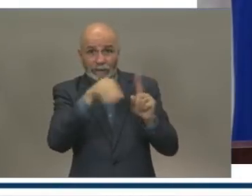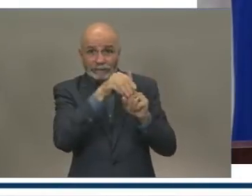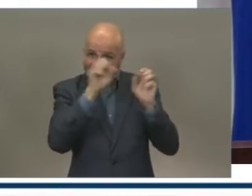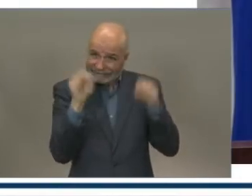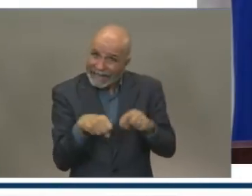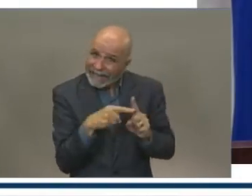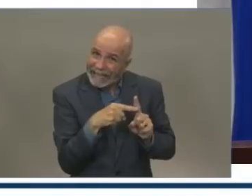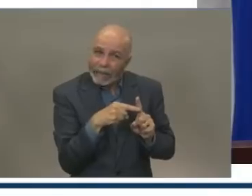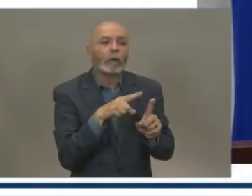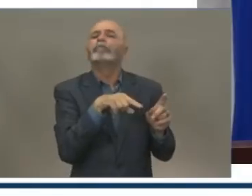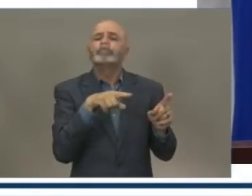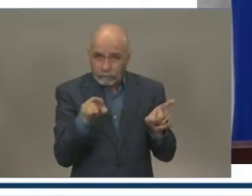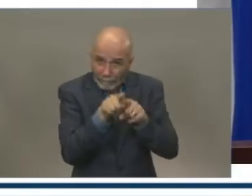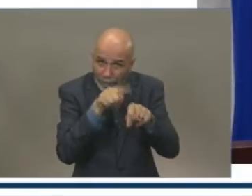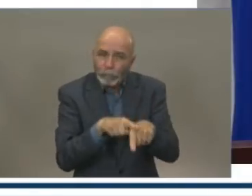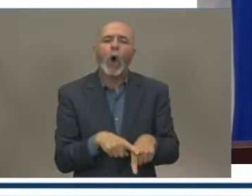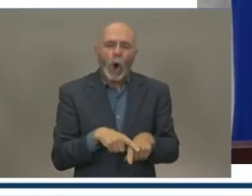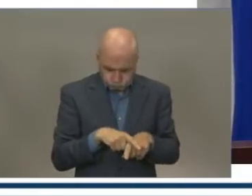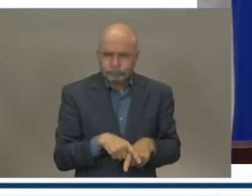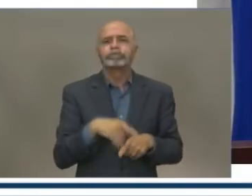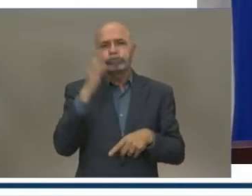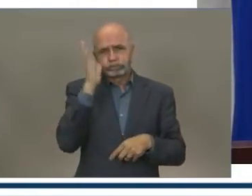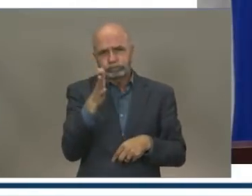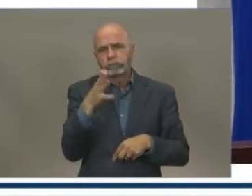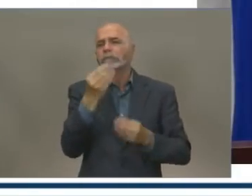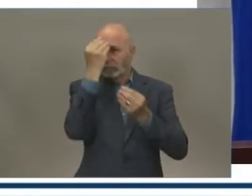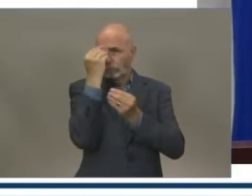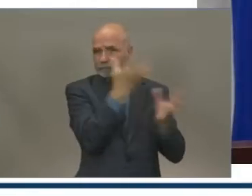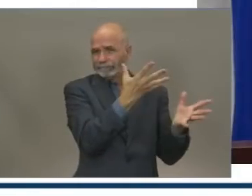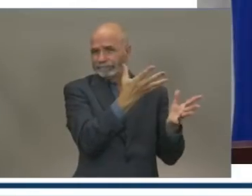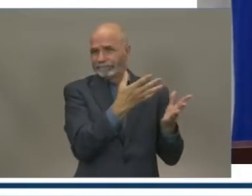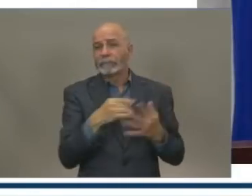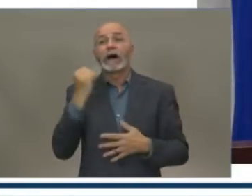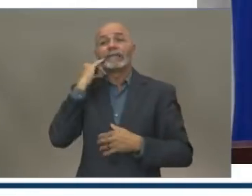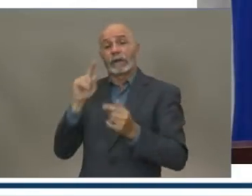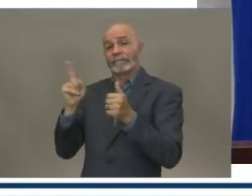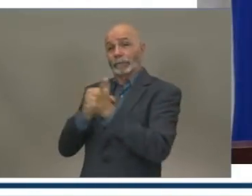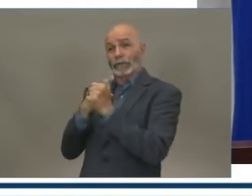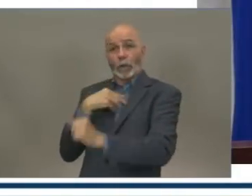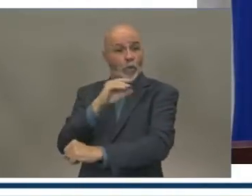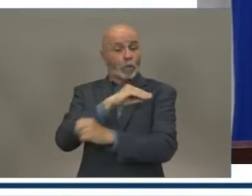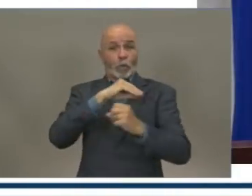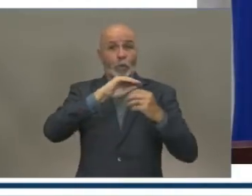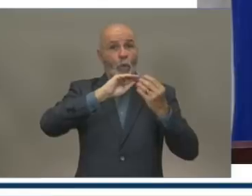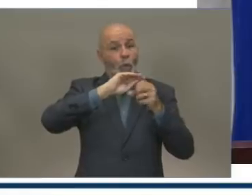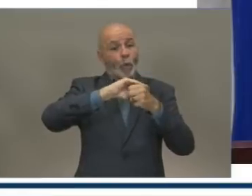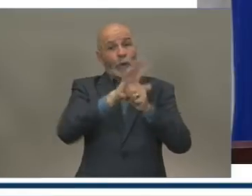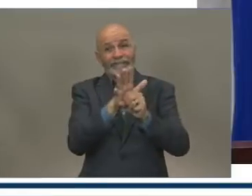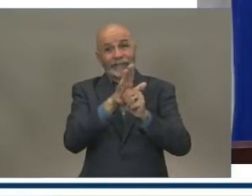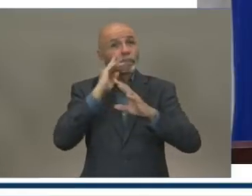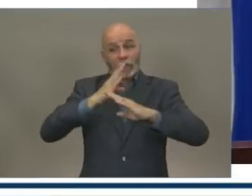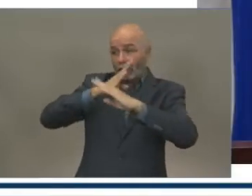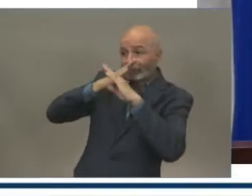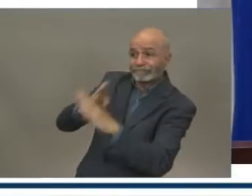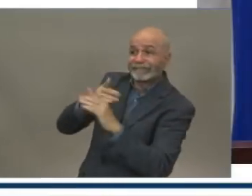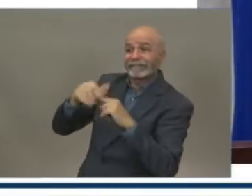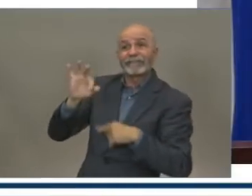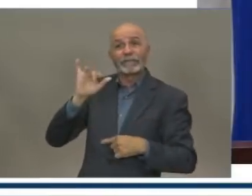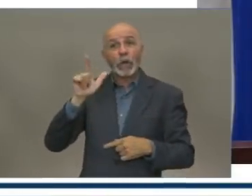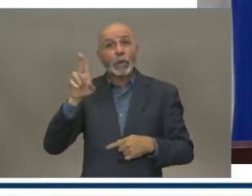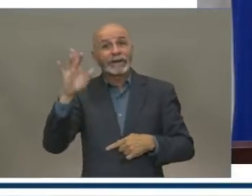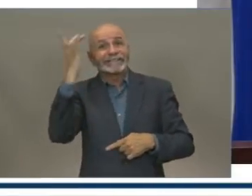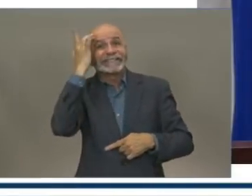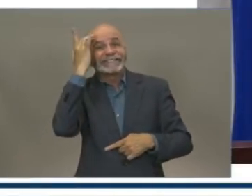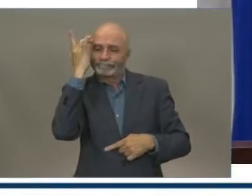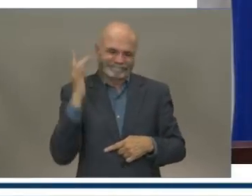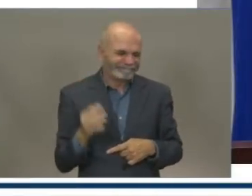you from getting seasonal influenza. You still need your annual flu shot, especially if you work with or spend time